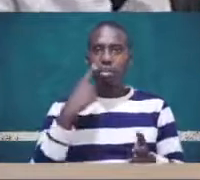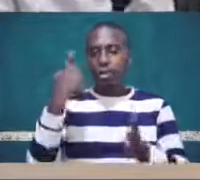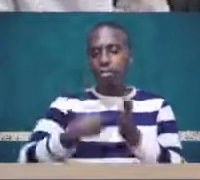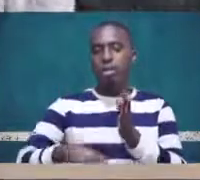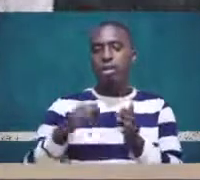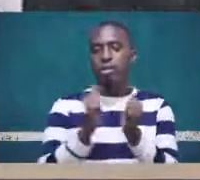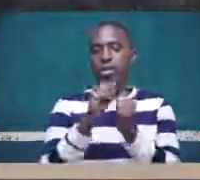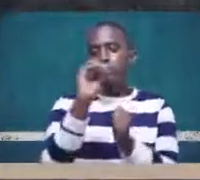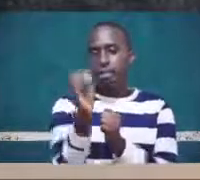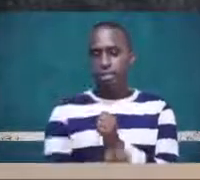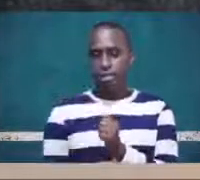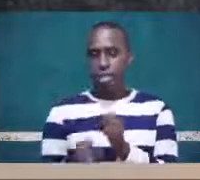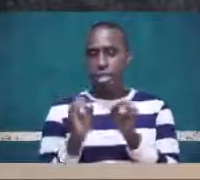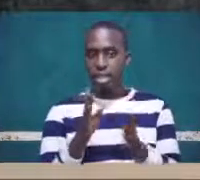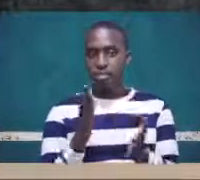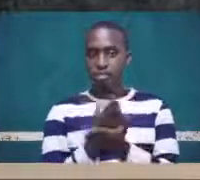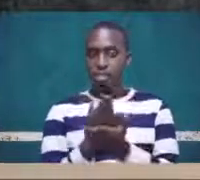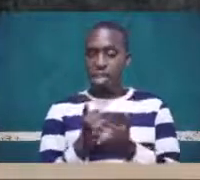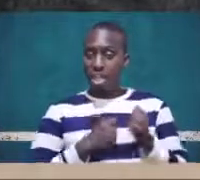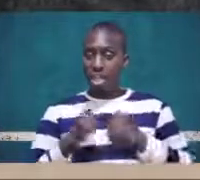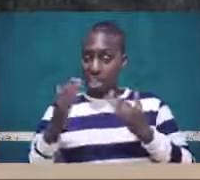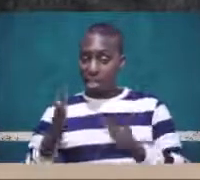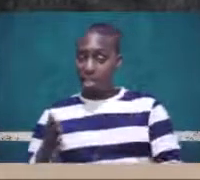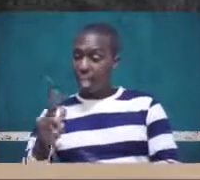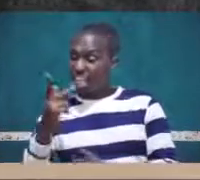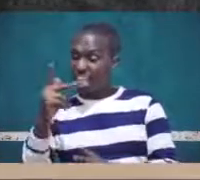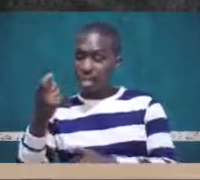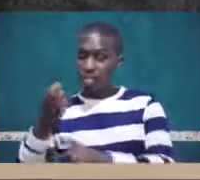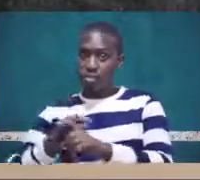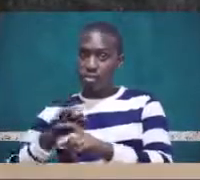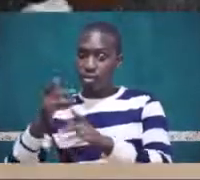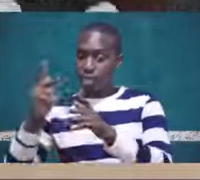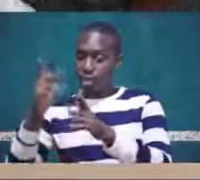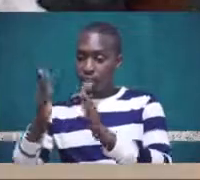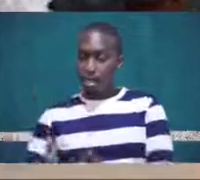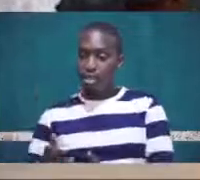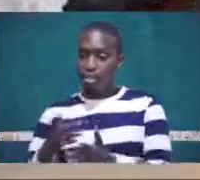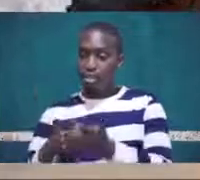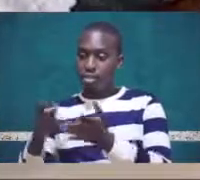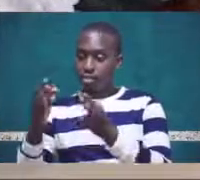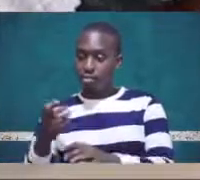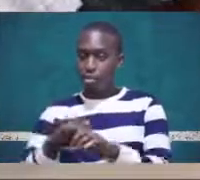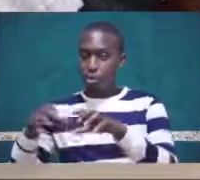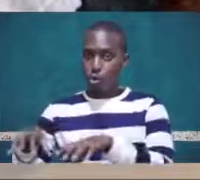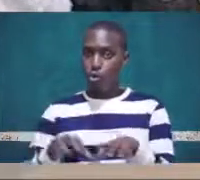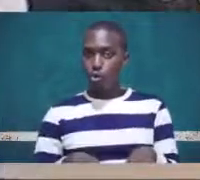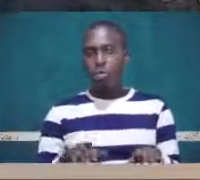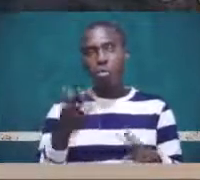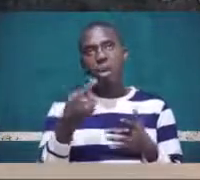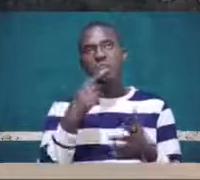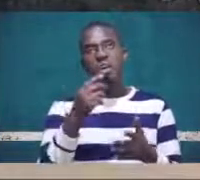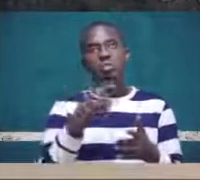10%. If a Kenyan is also buying goods from Congo, also Kenya may charge that person